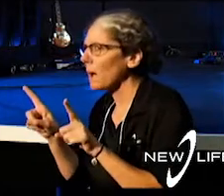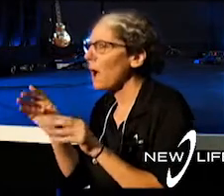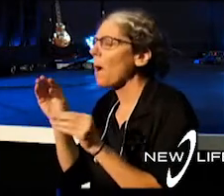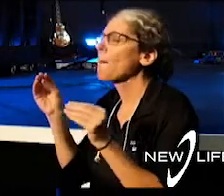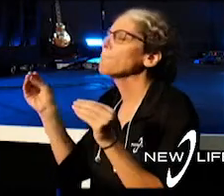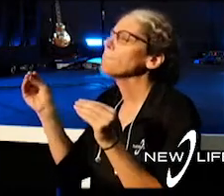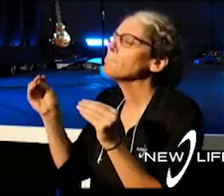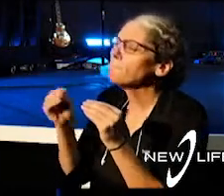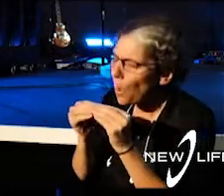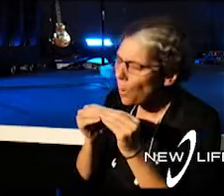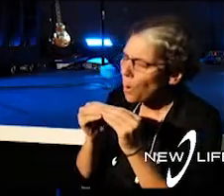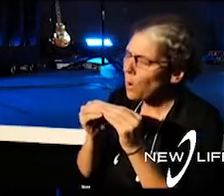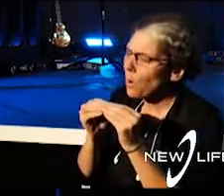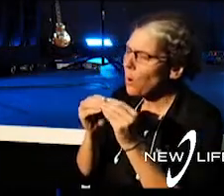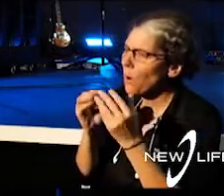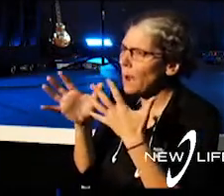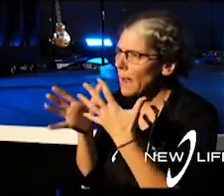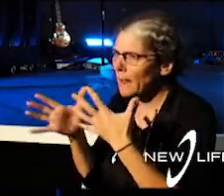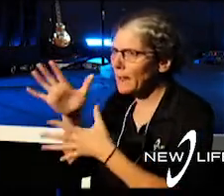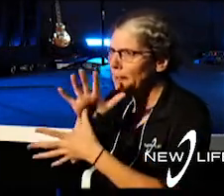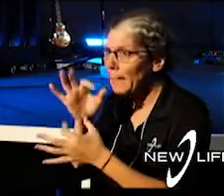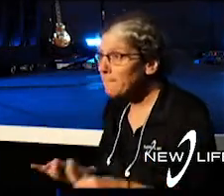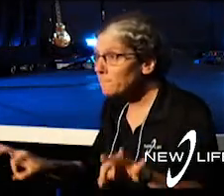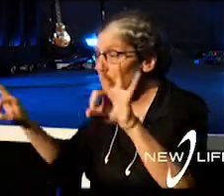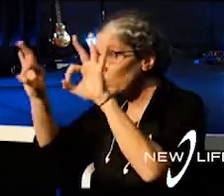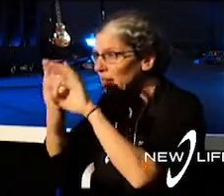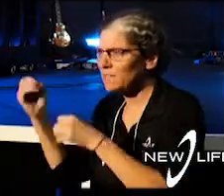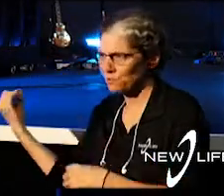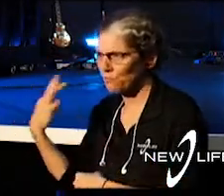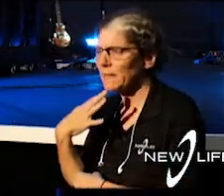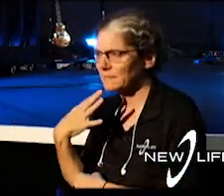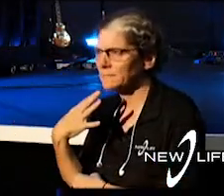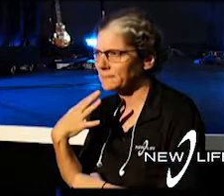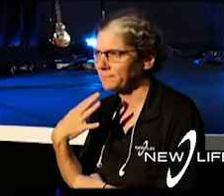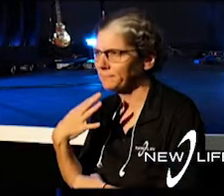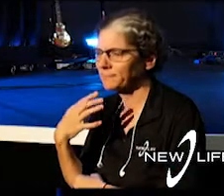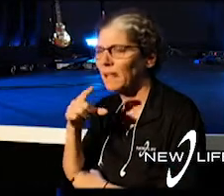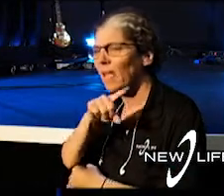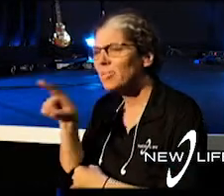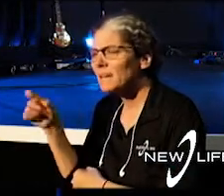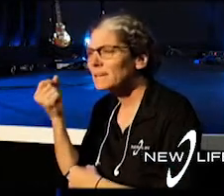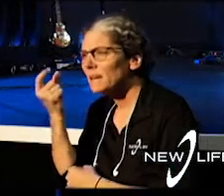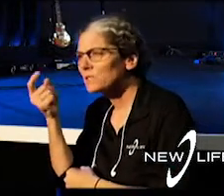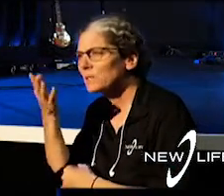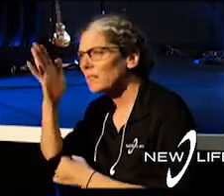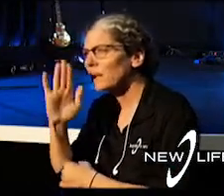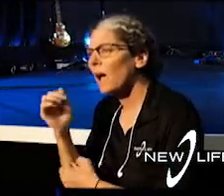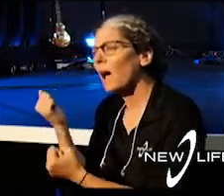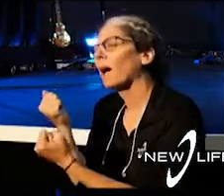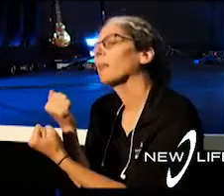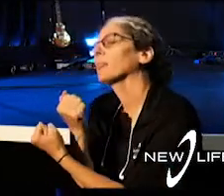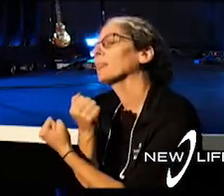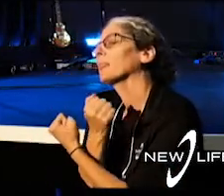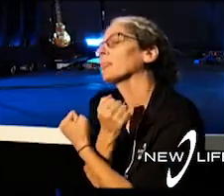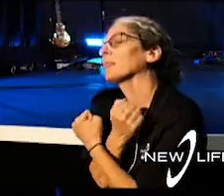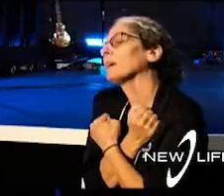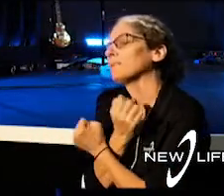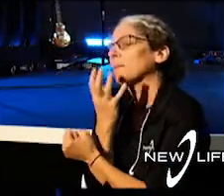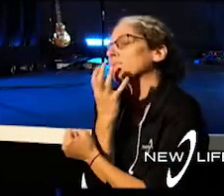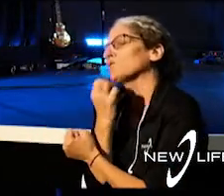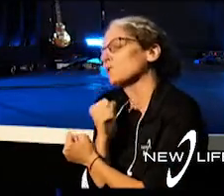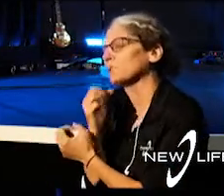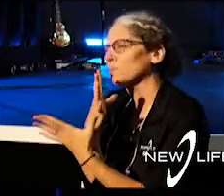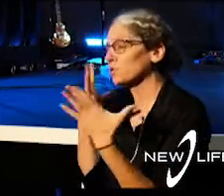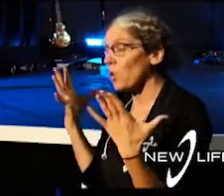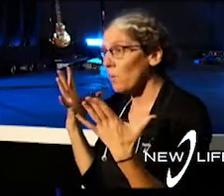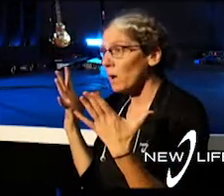world need more is grace. They need to understand that there is a God who loves them so much that He sent His